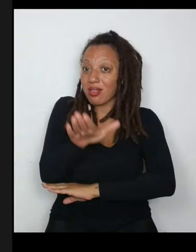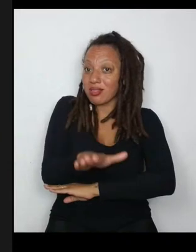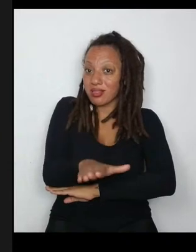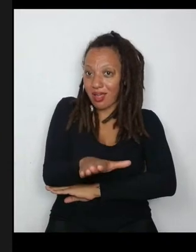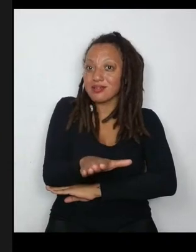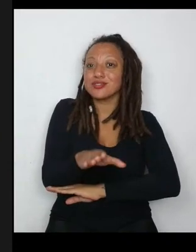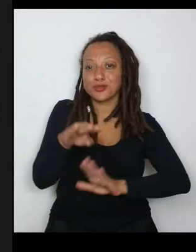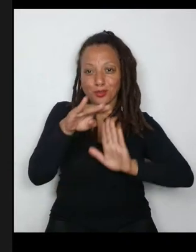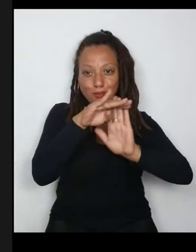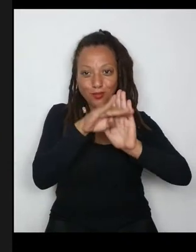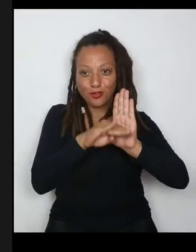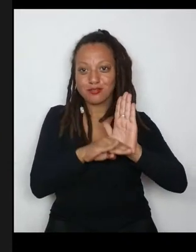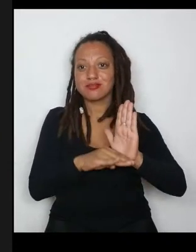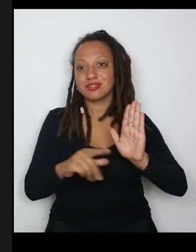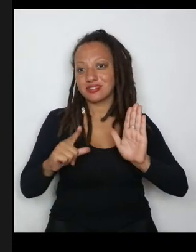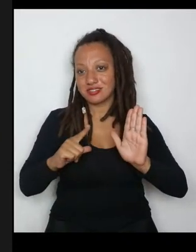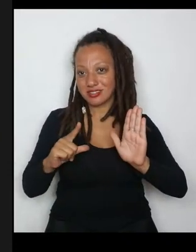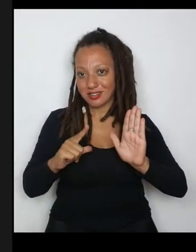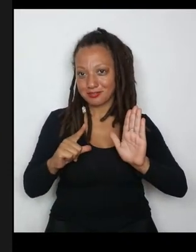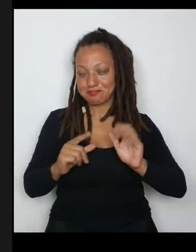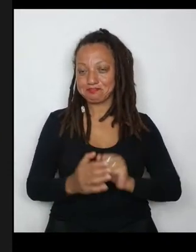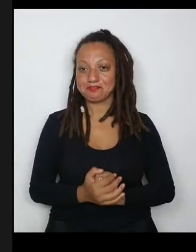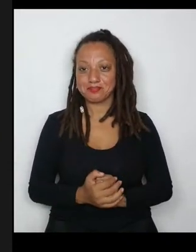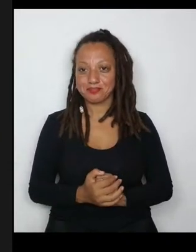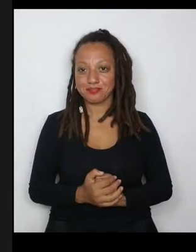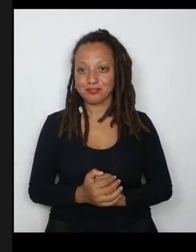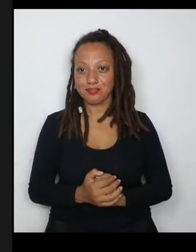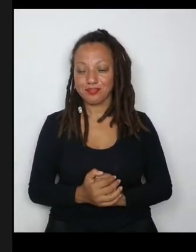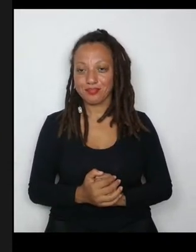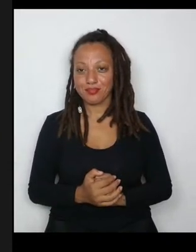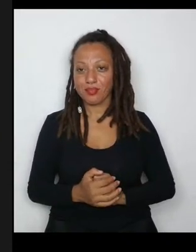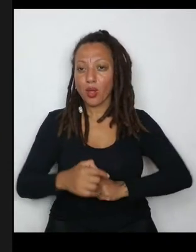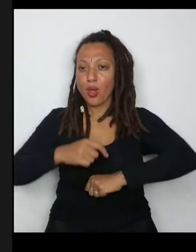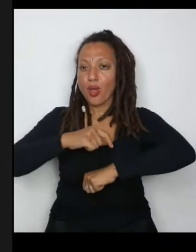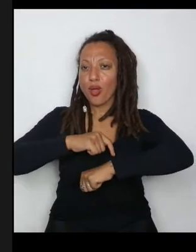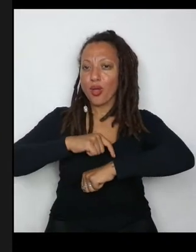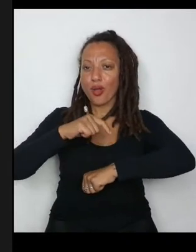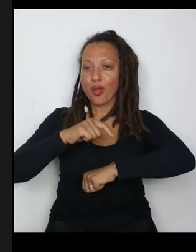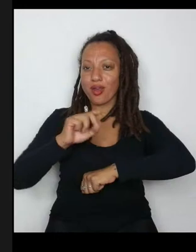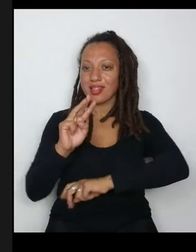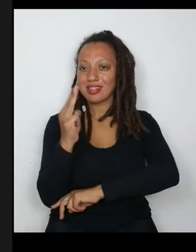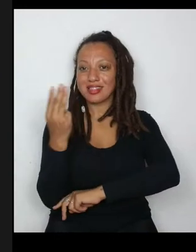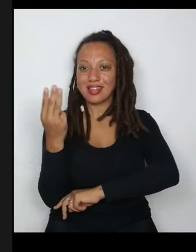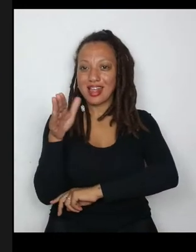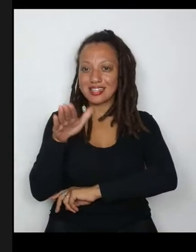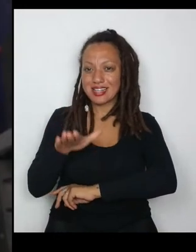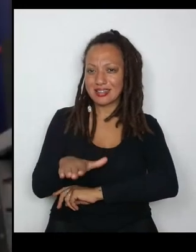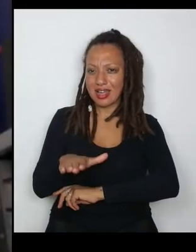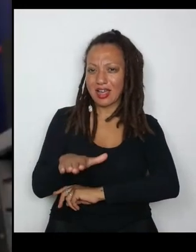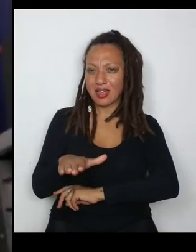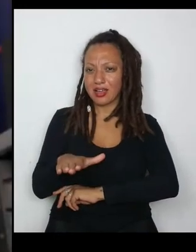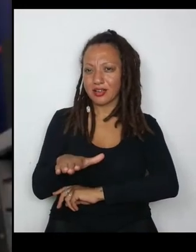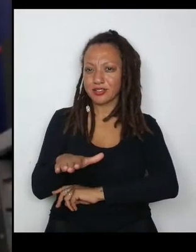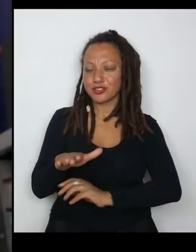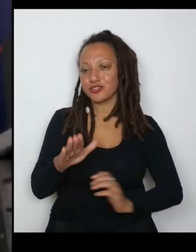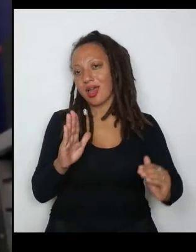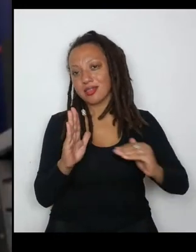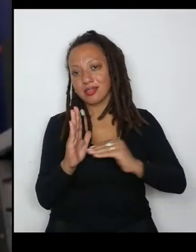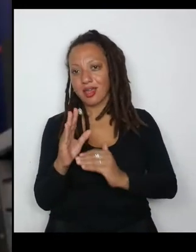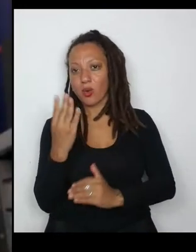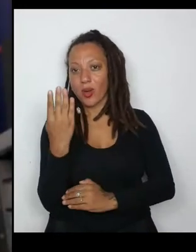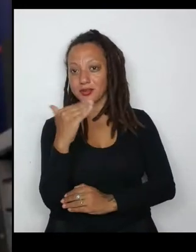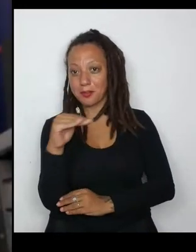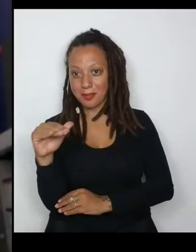going to continue with our panels in the afternoon the next panel will start at